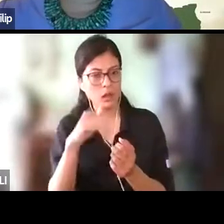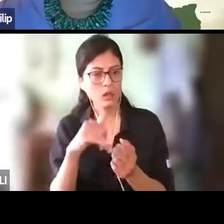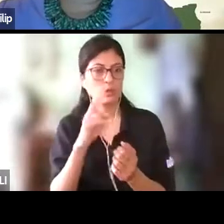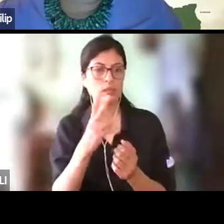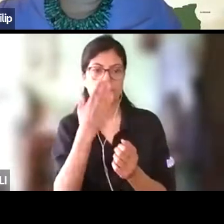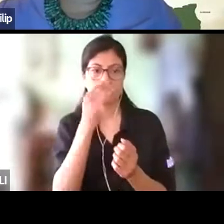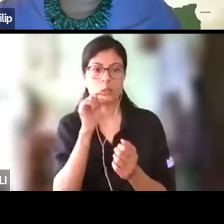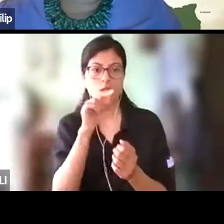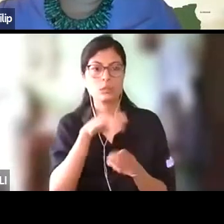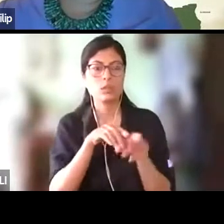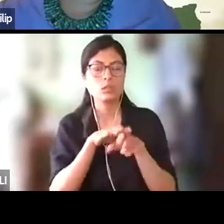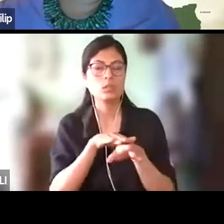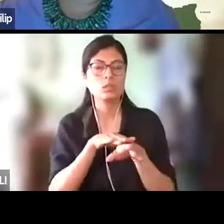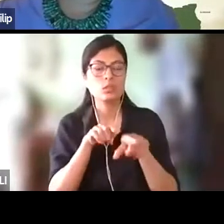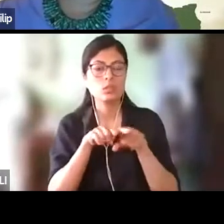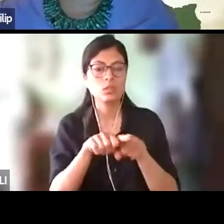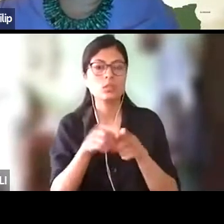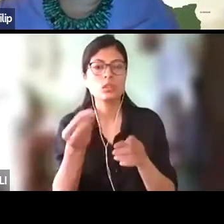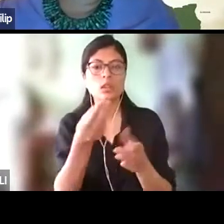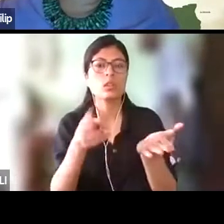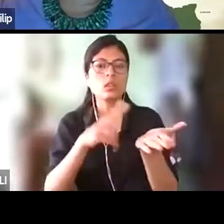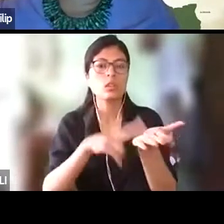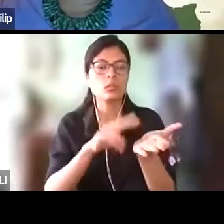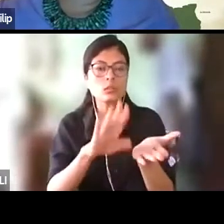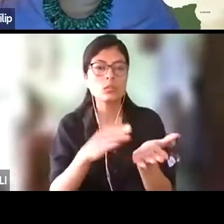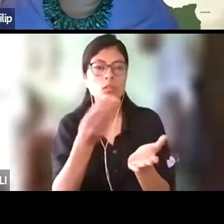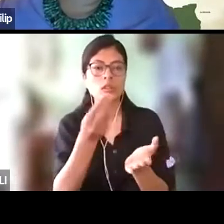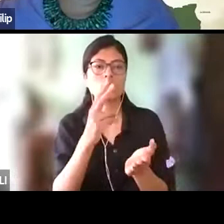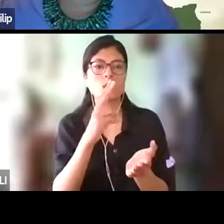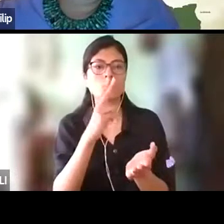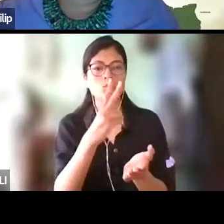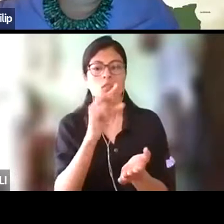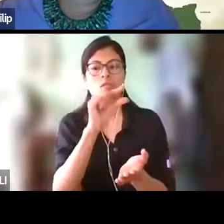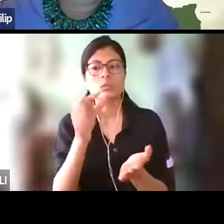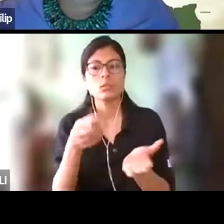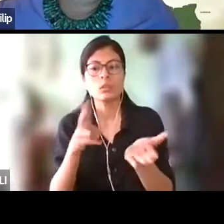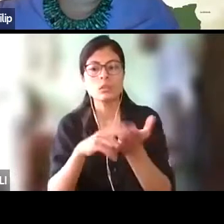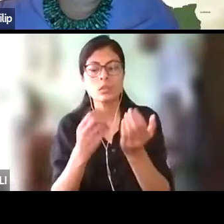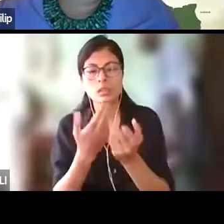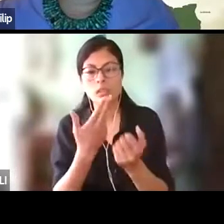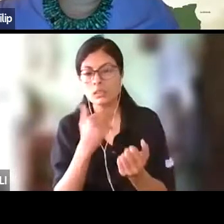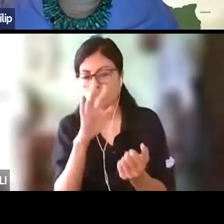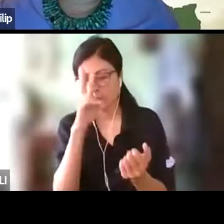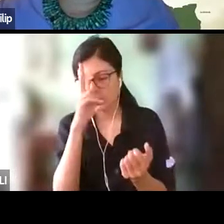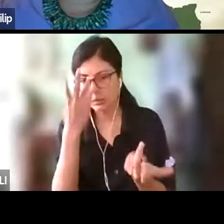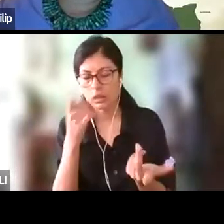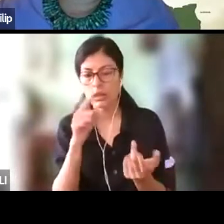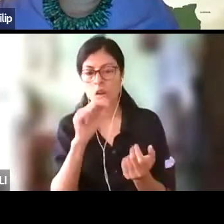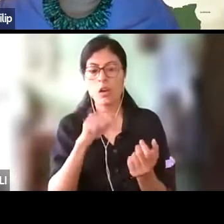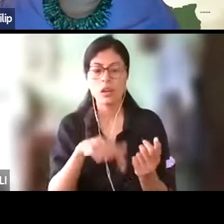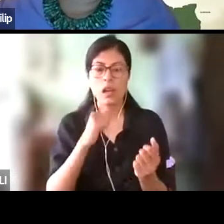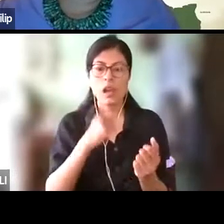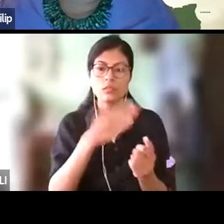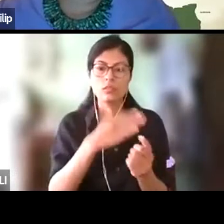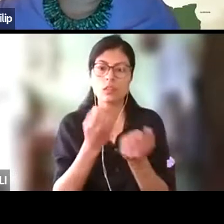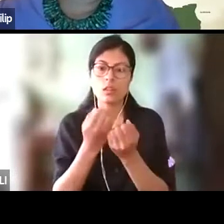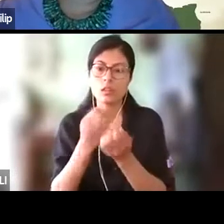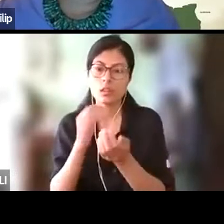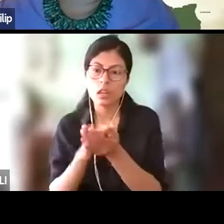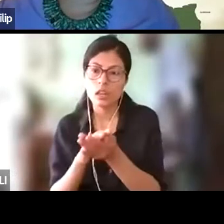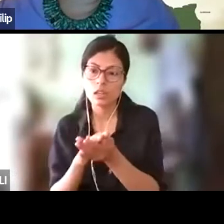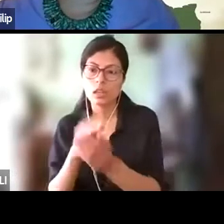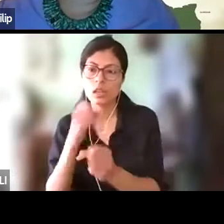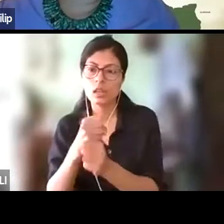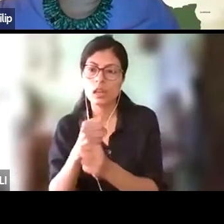on, I know you would have highlighted some of the ongoing work that you would have been doing in the communities, but just to tell us probably a little bit about some of the